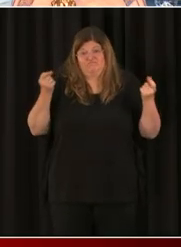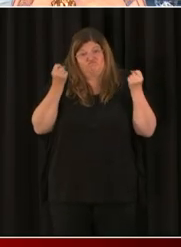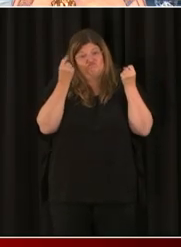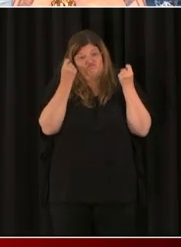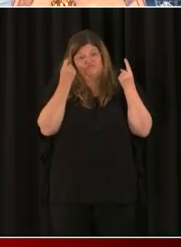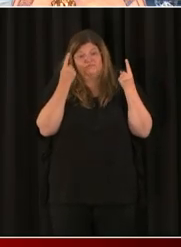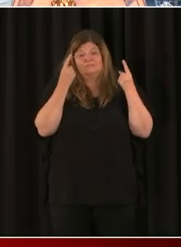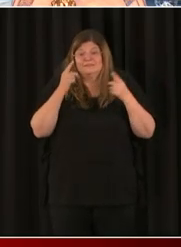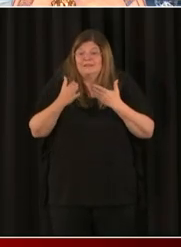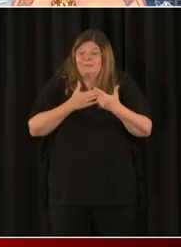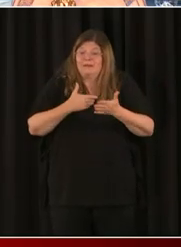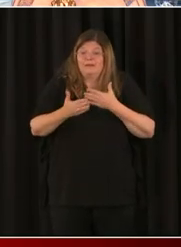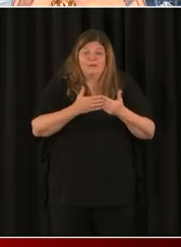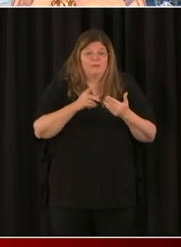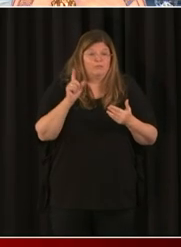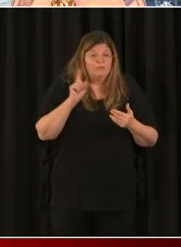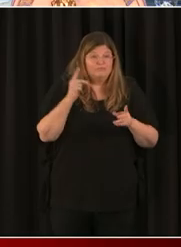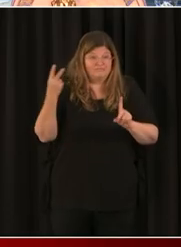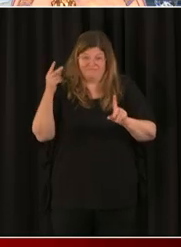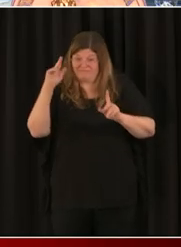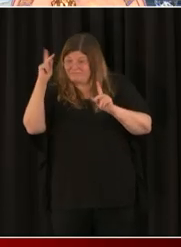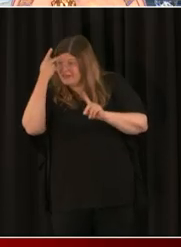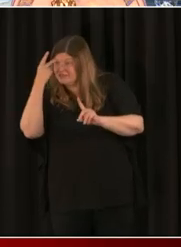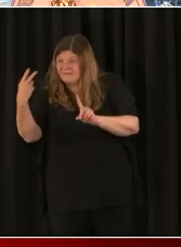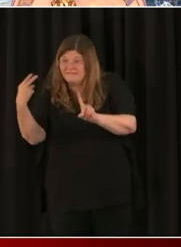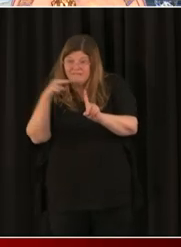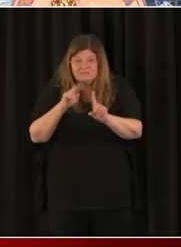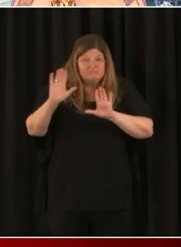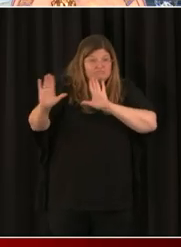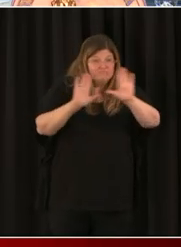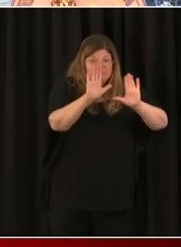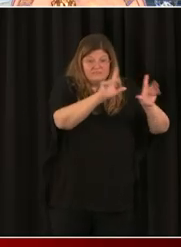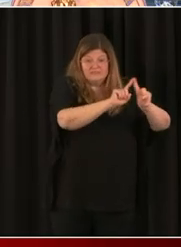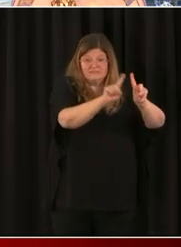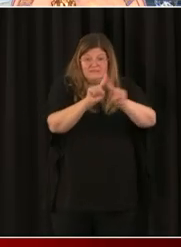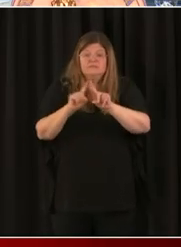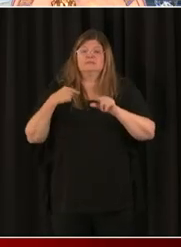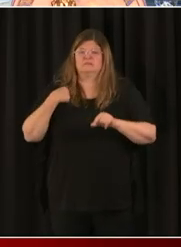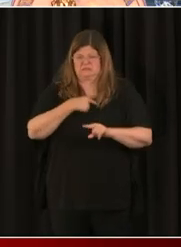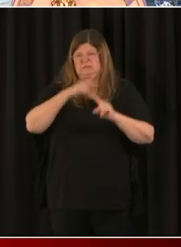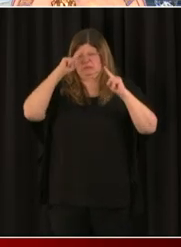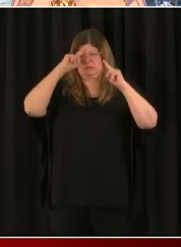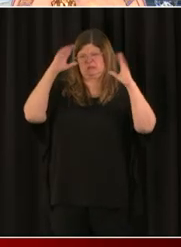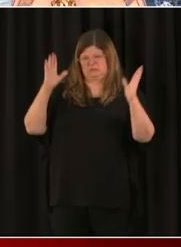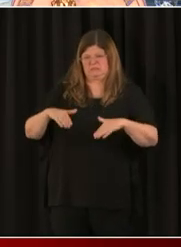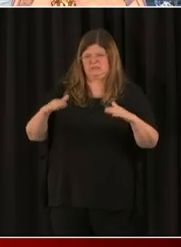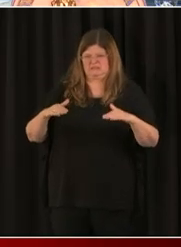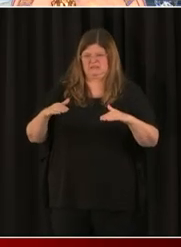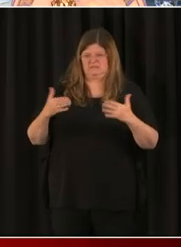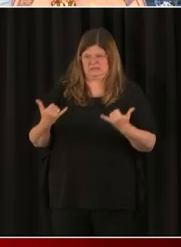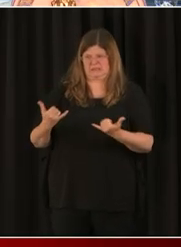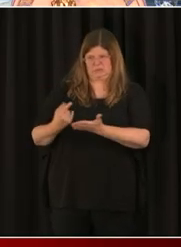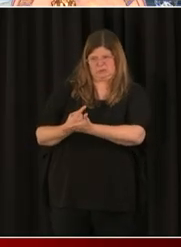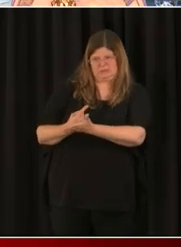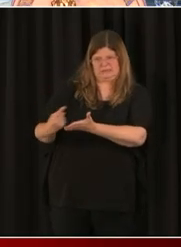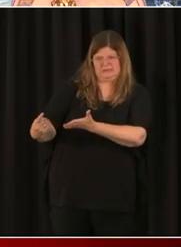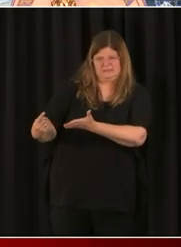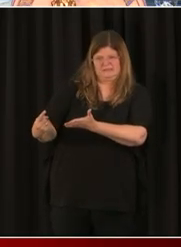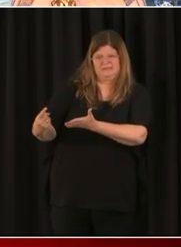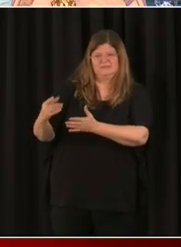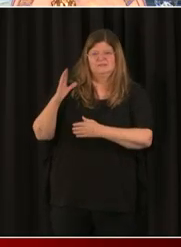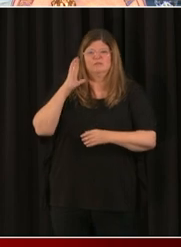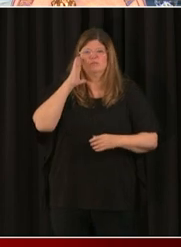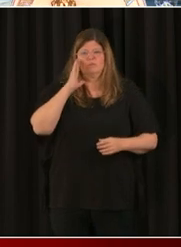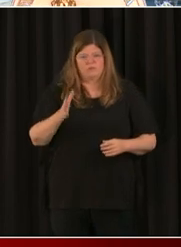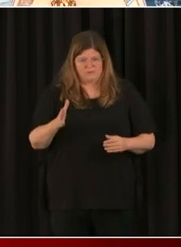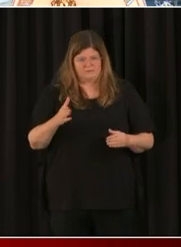grieve the federal government, and we expect that activity this week as well. And we are